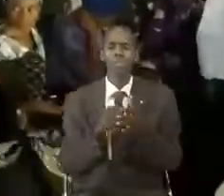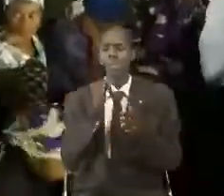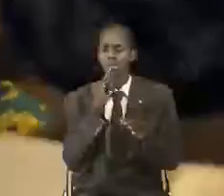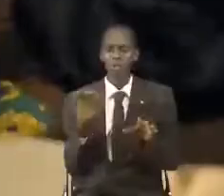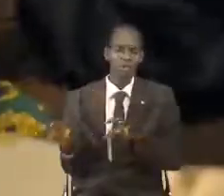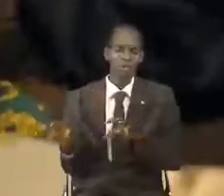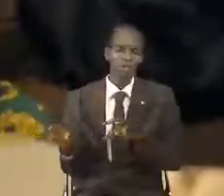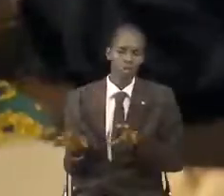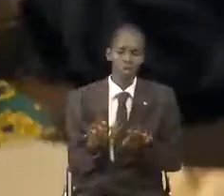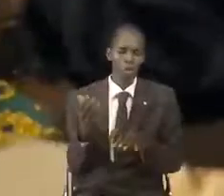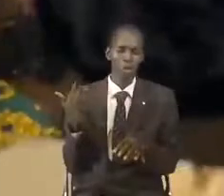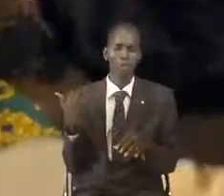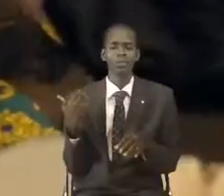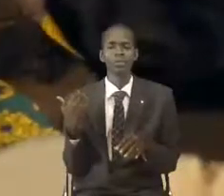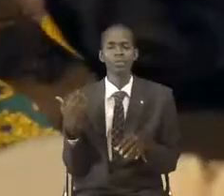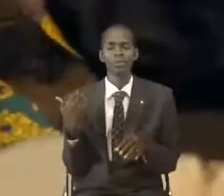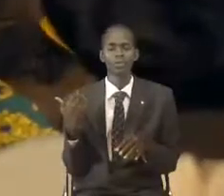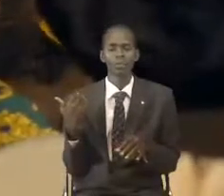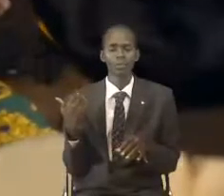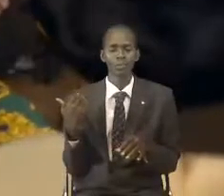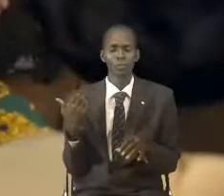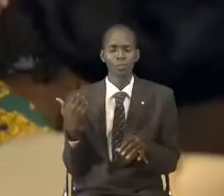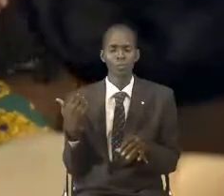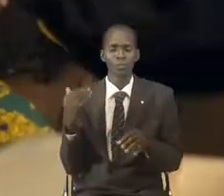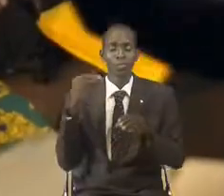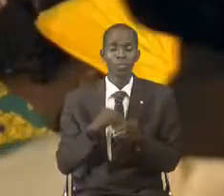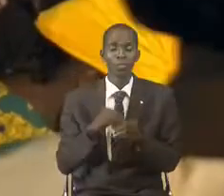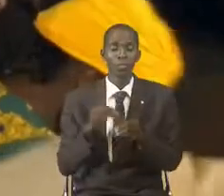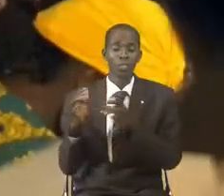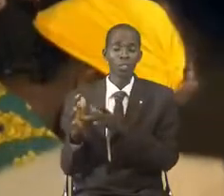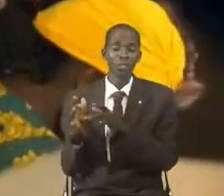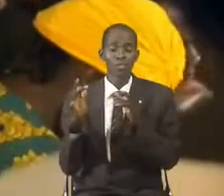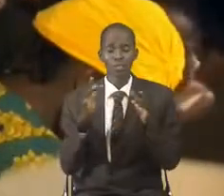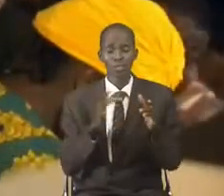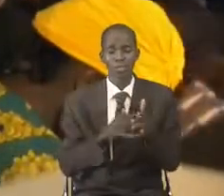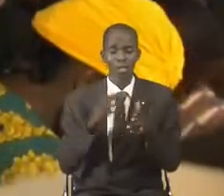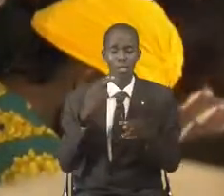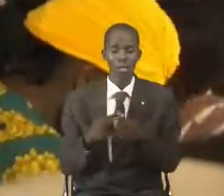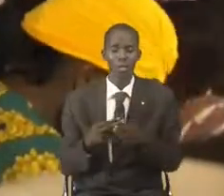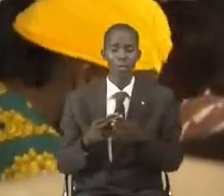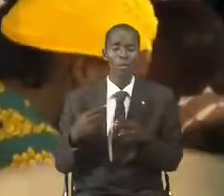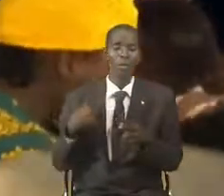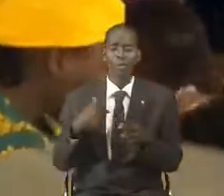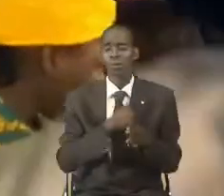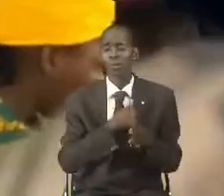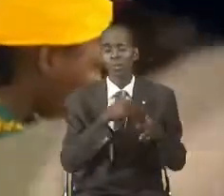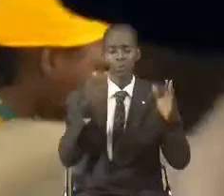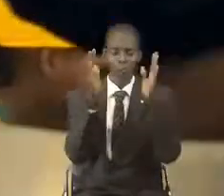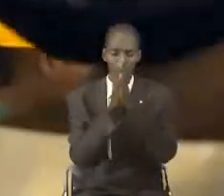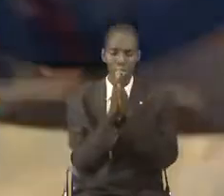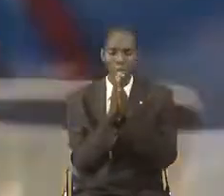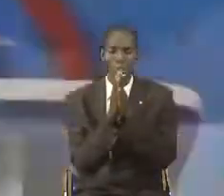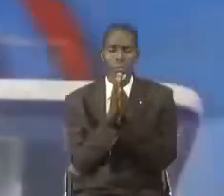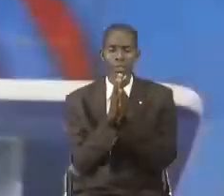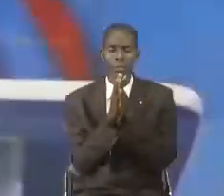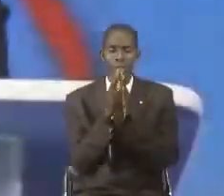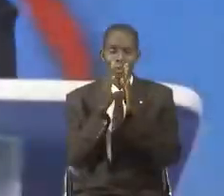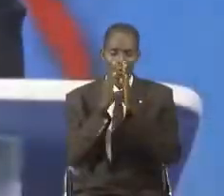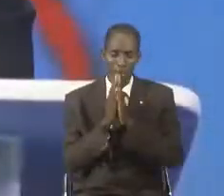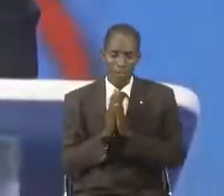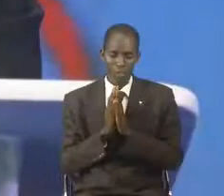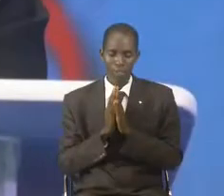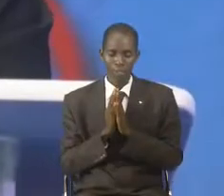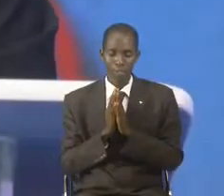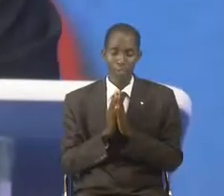because we know it is done. It is done. It is done. In